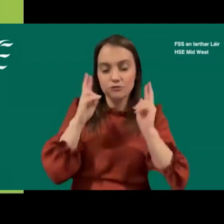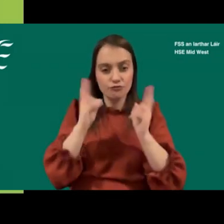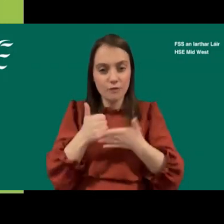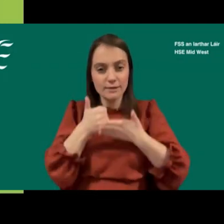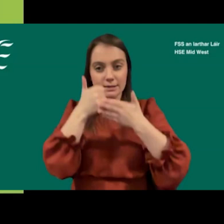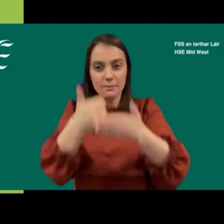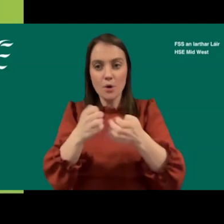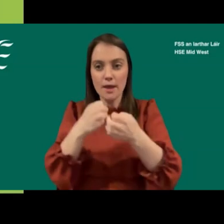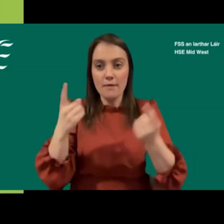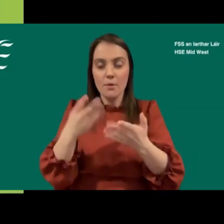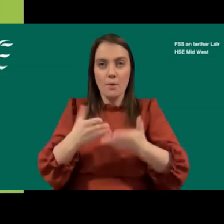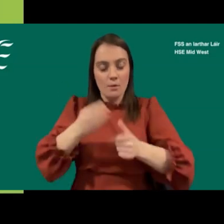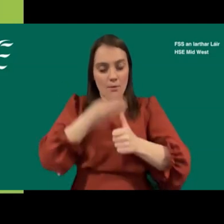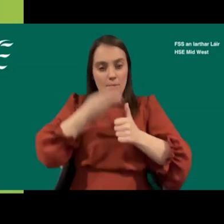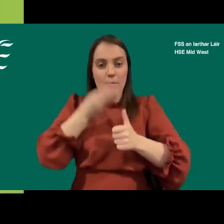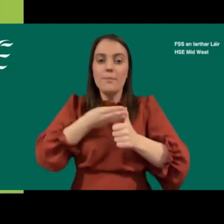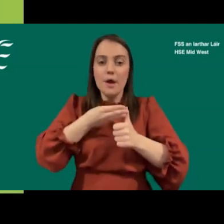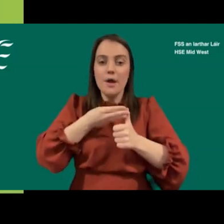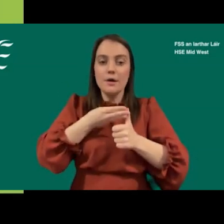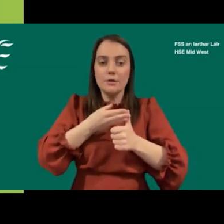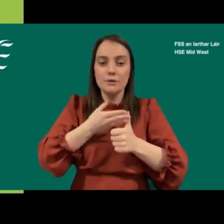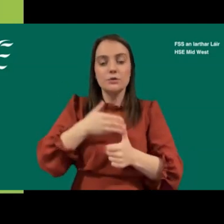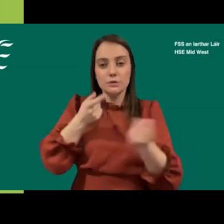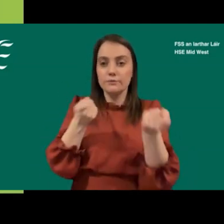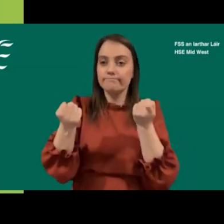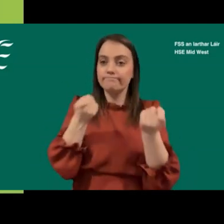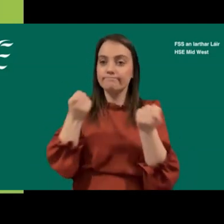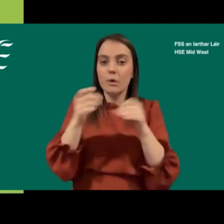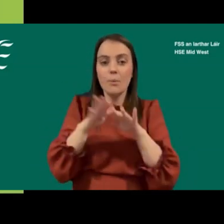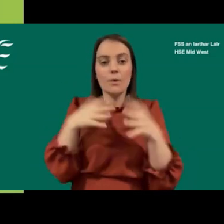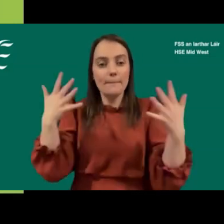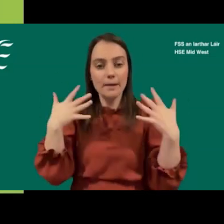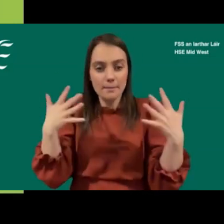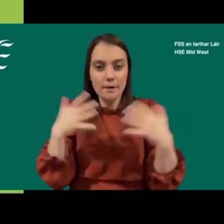support, everyone can be equipped with the wherewithal